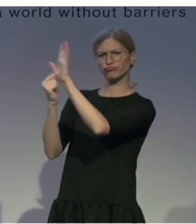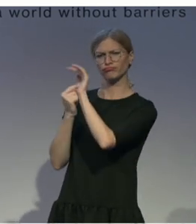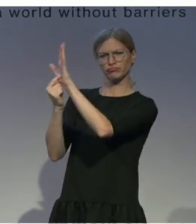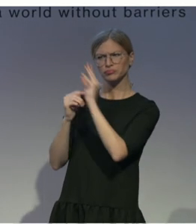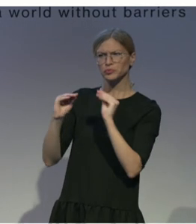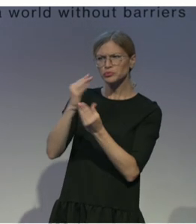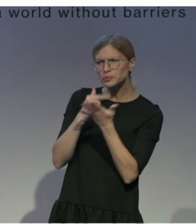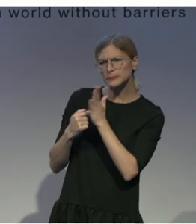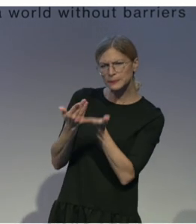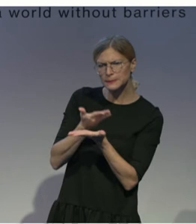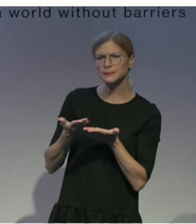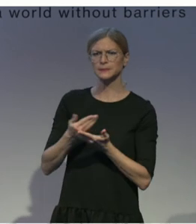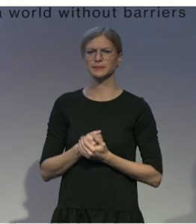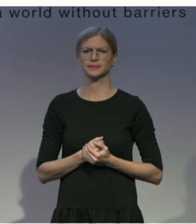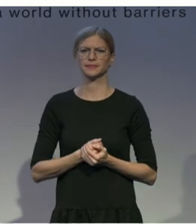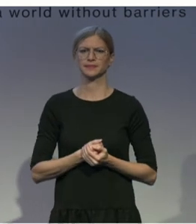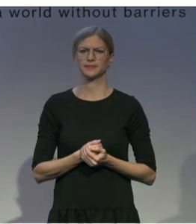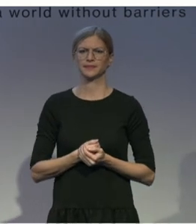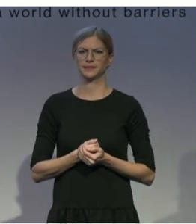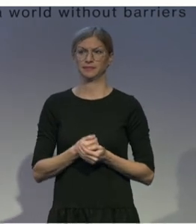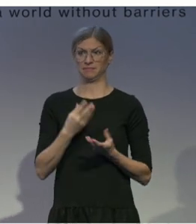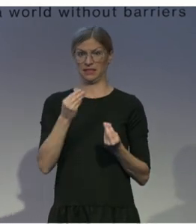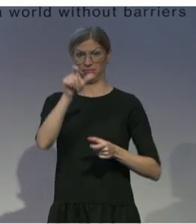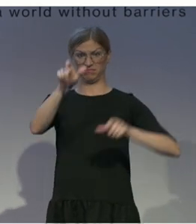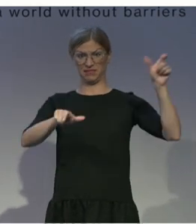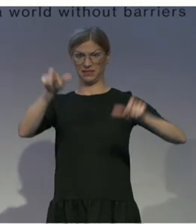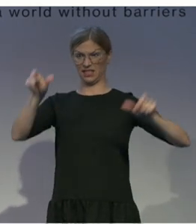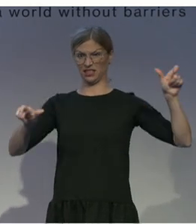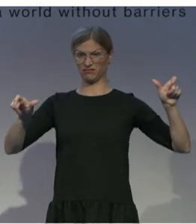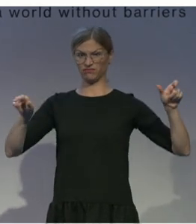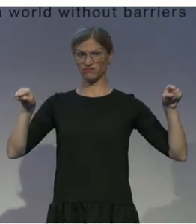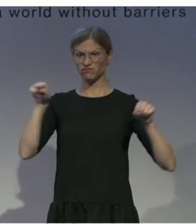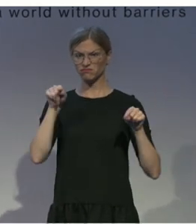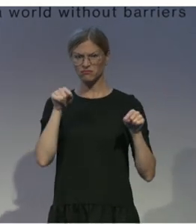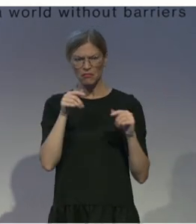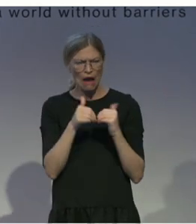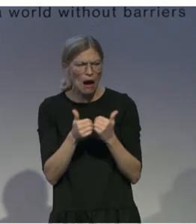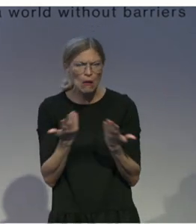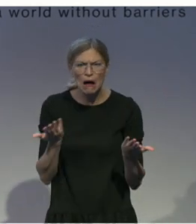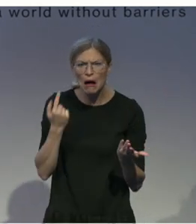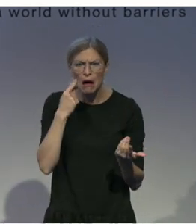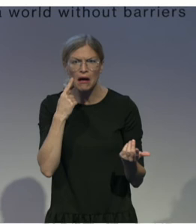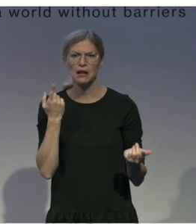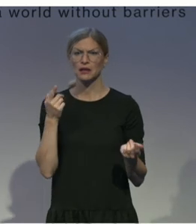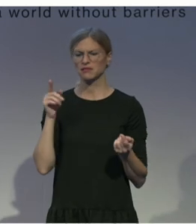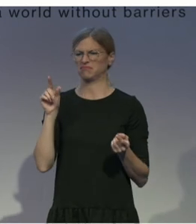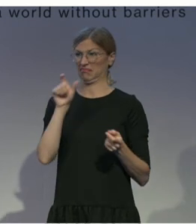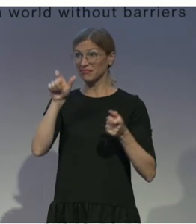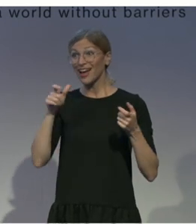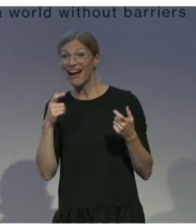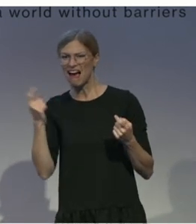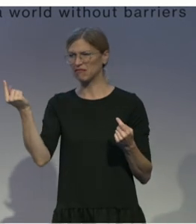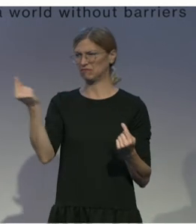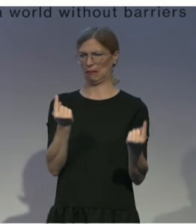That's all well and good, but most people that we spoke to with disabilities don't necessarily attend those meetings, so they don't get